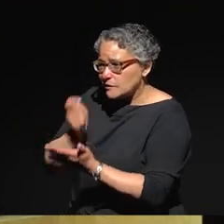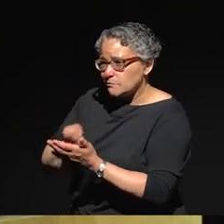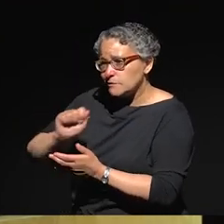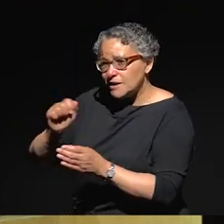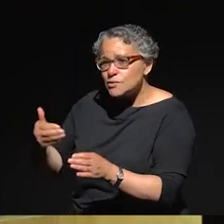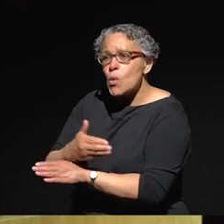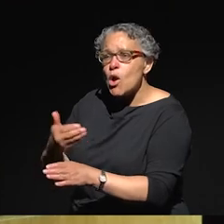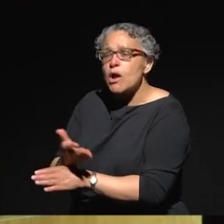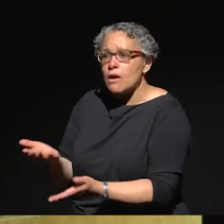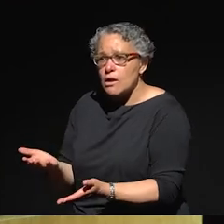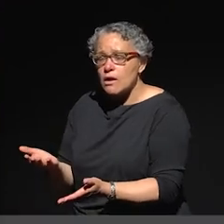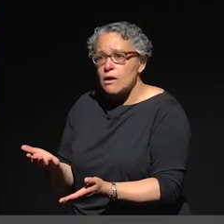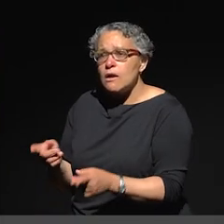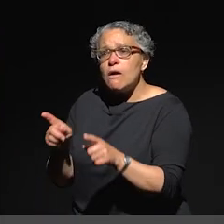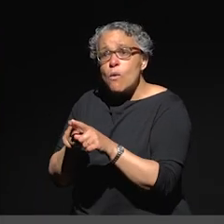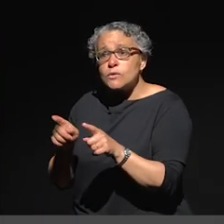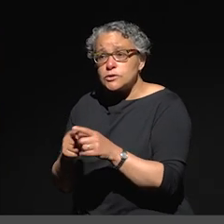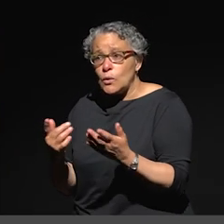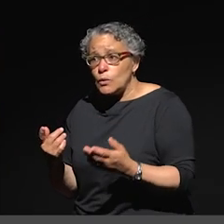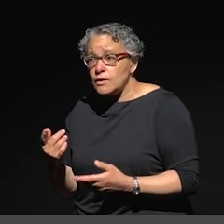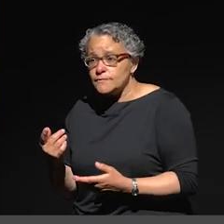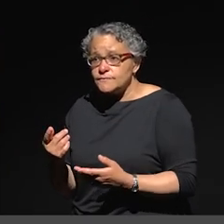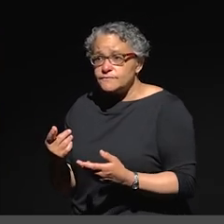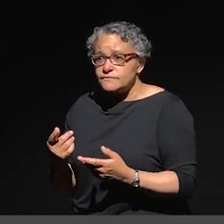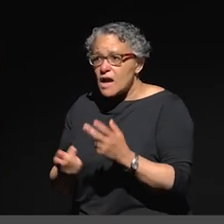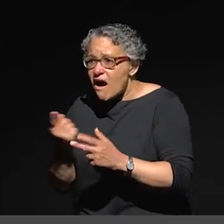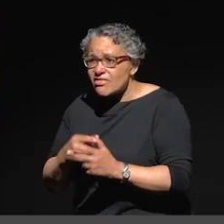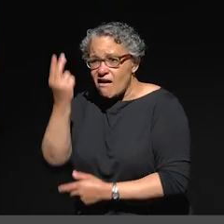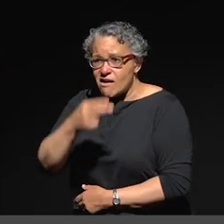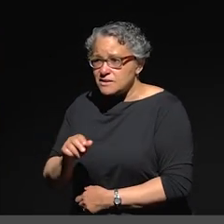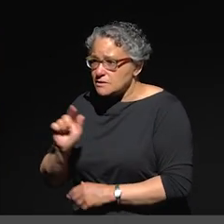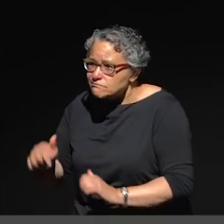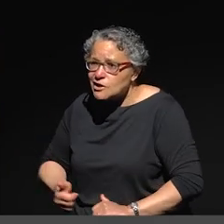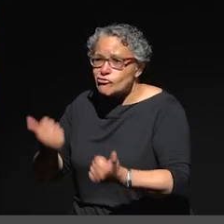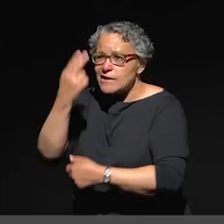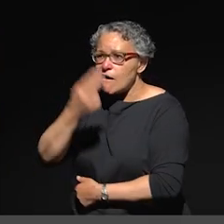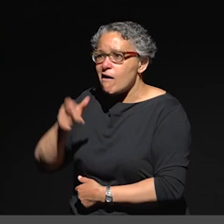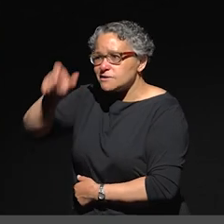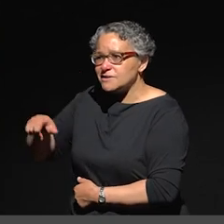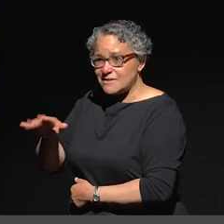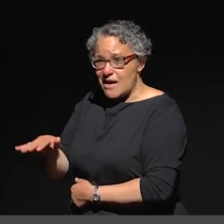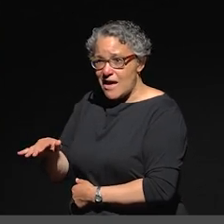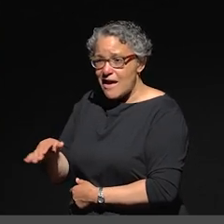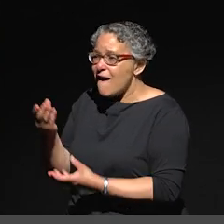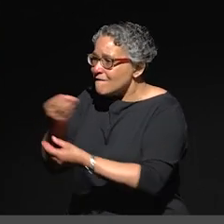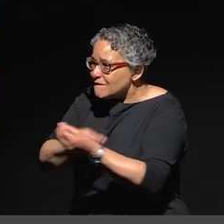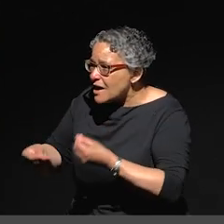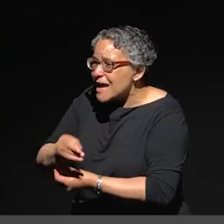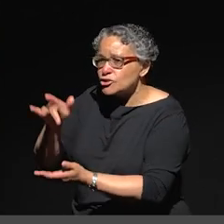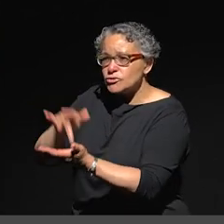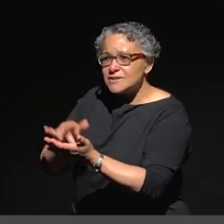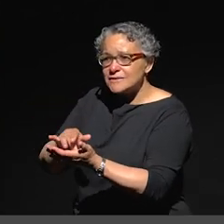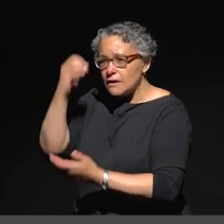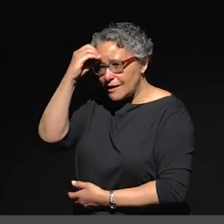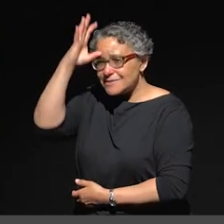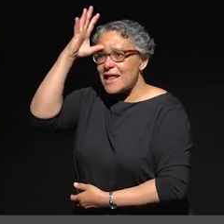that can commission paintings from him, but also they're great artists. It's one of the centers of art. It's a financial center. It's an intellectual center. It's a center of the